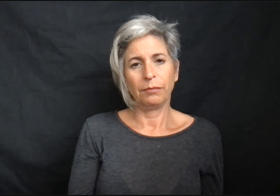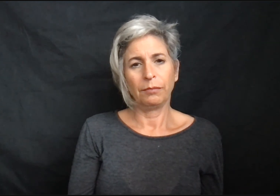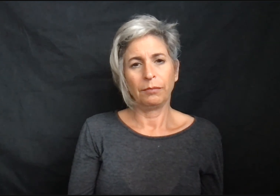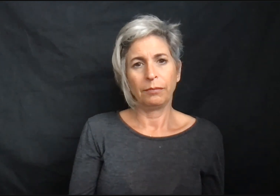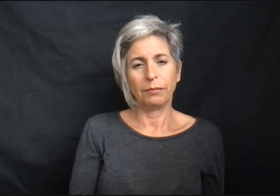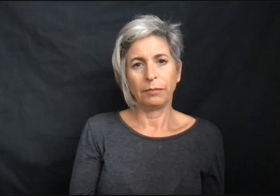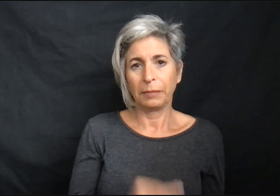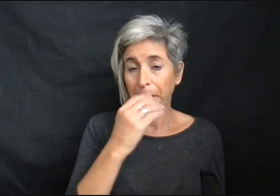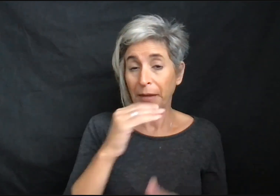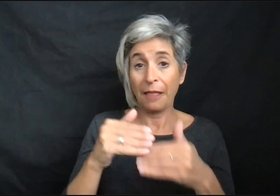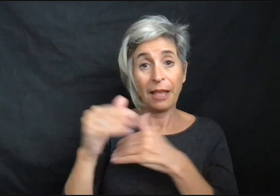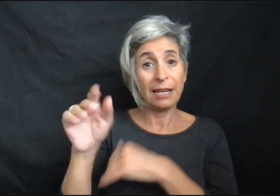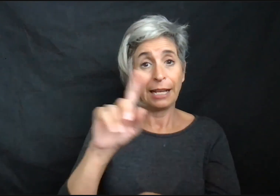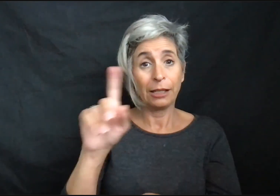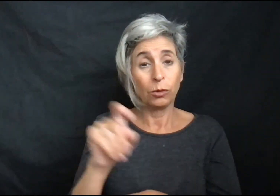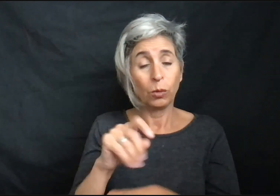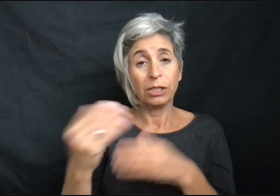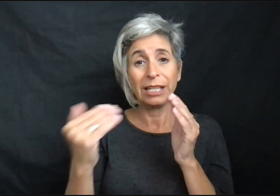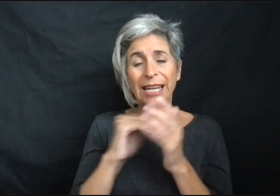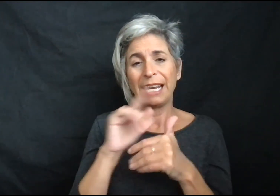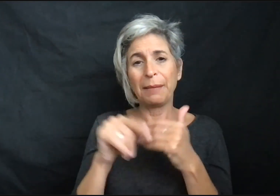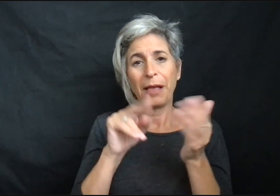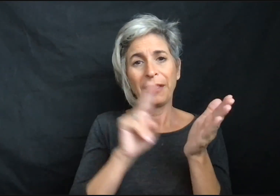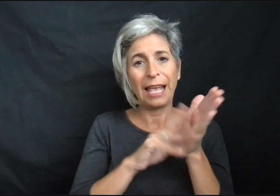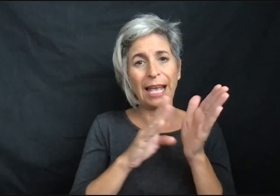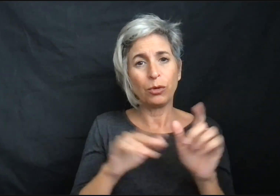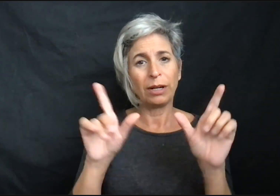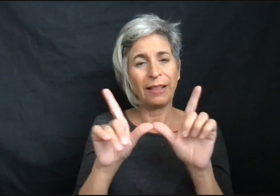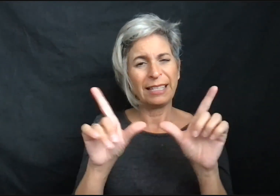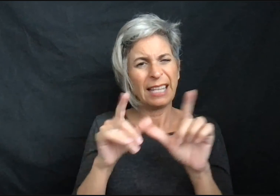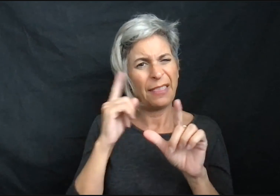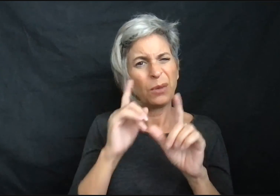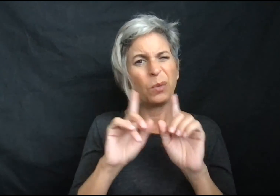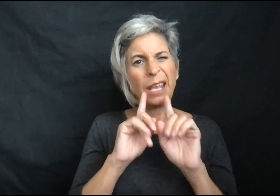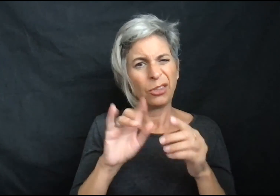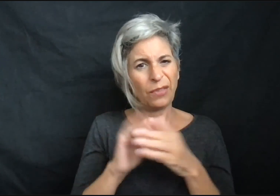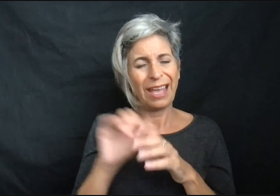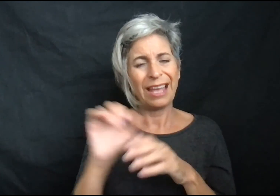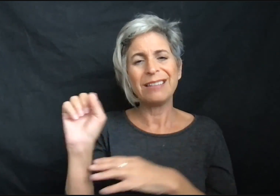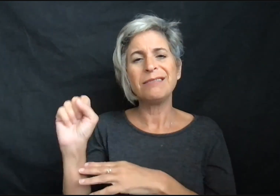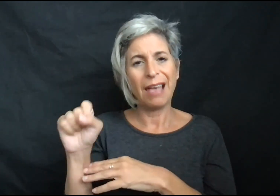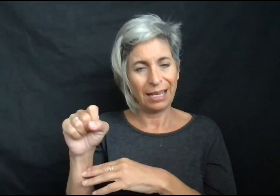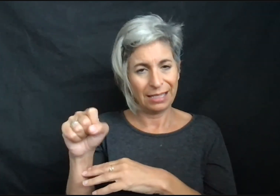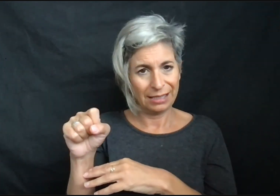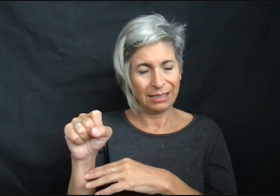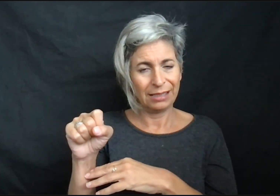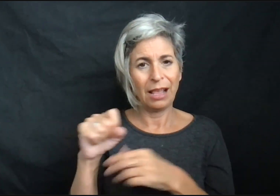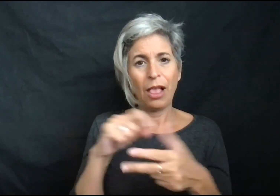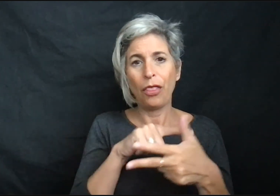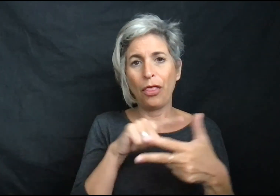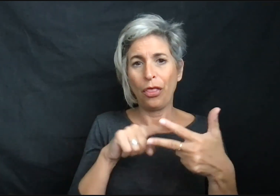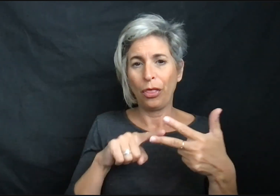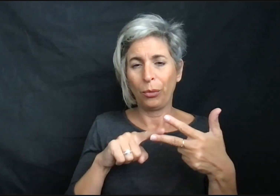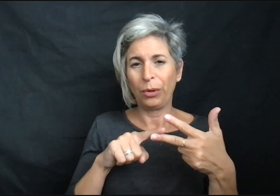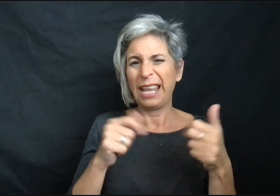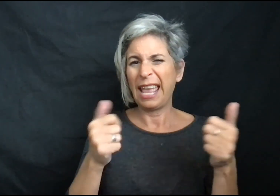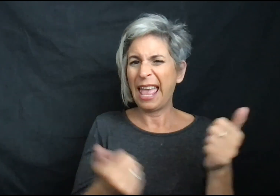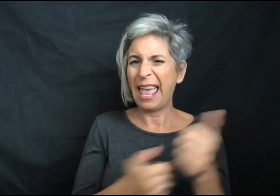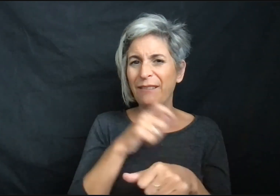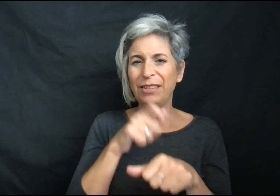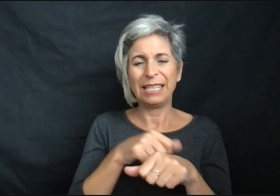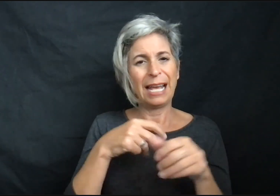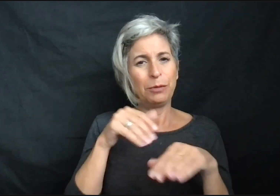So the next question is again about the contractor license, and I think we answered that one, yes. Those 3 documents have to be uploaded for every